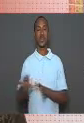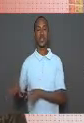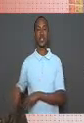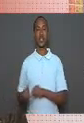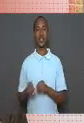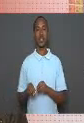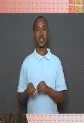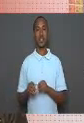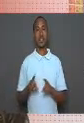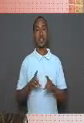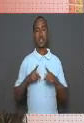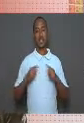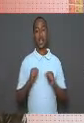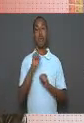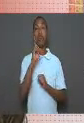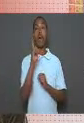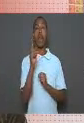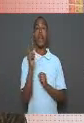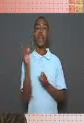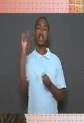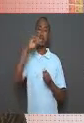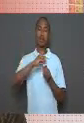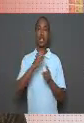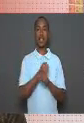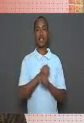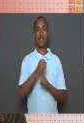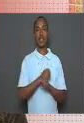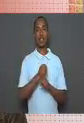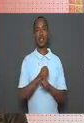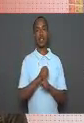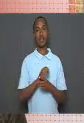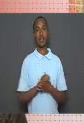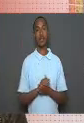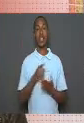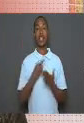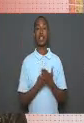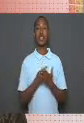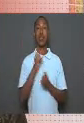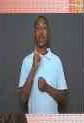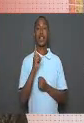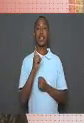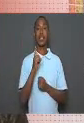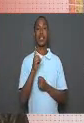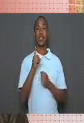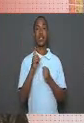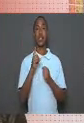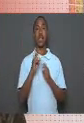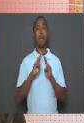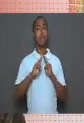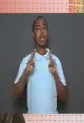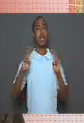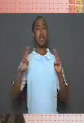Students, let us try one more activity. This one is going to be a bit